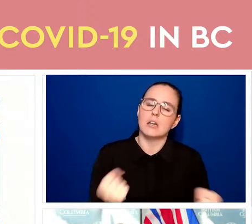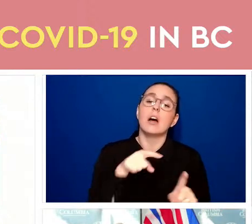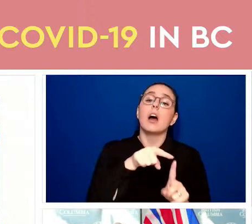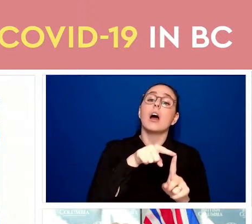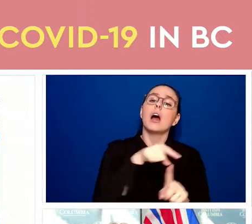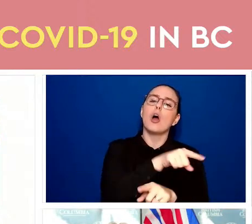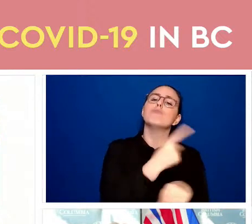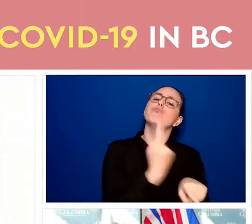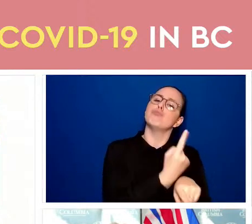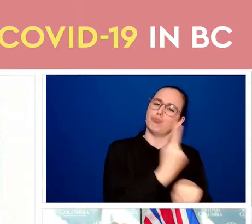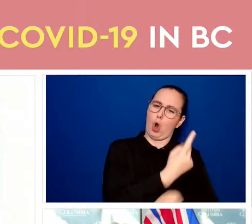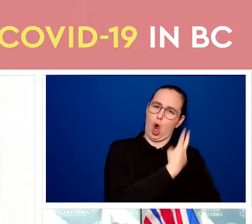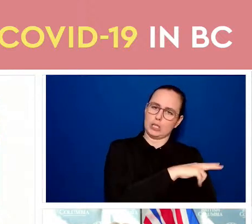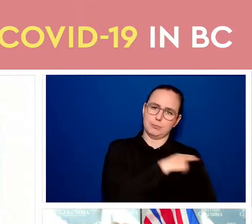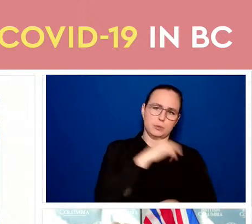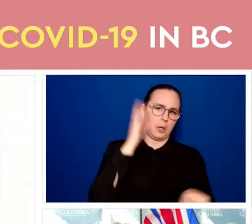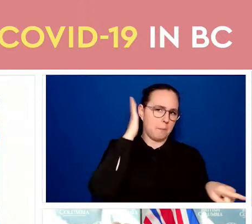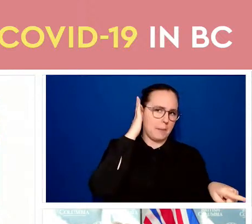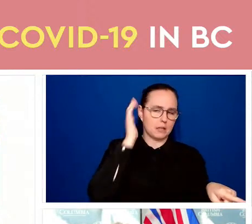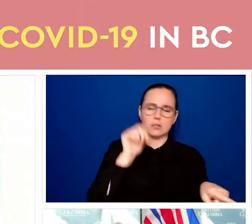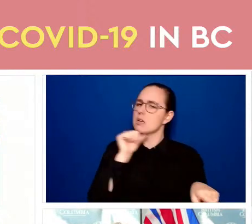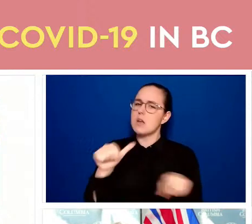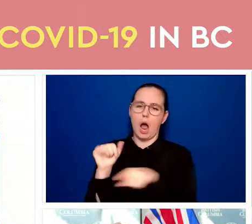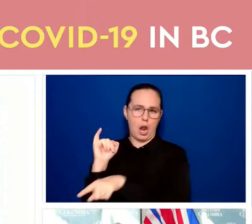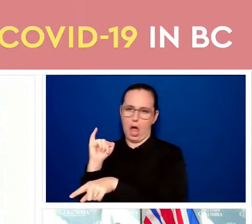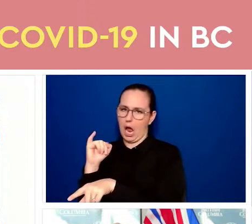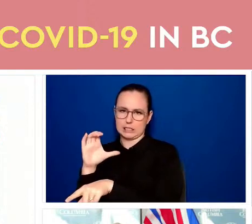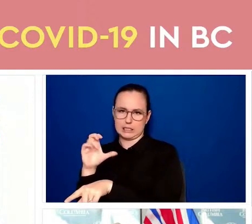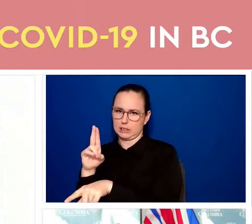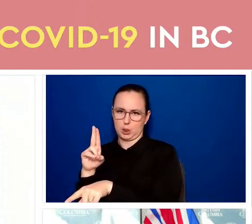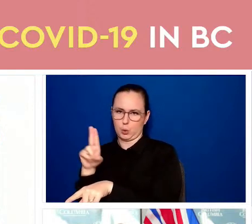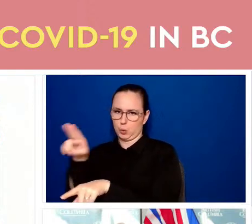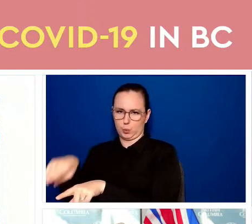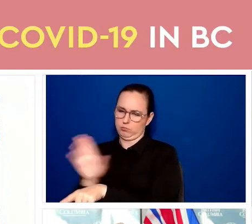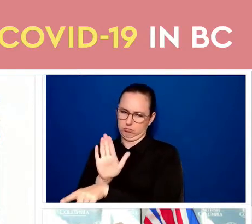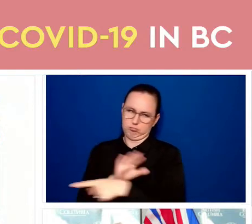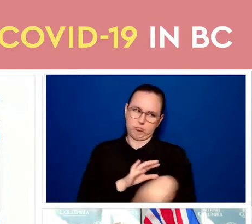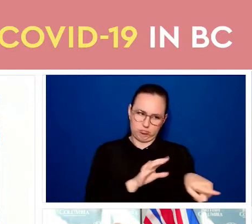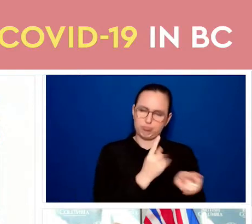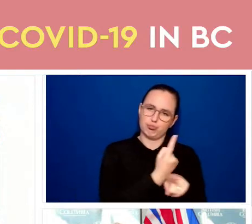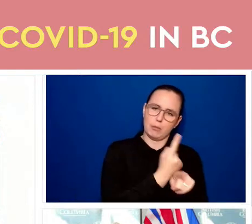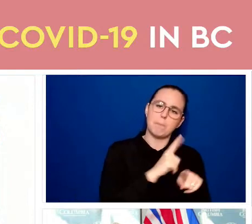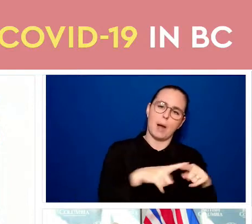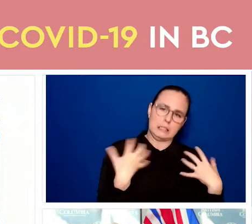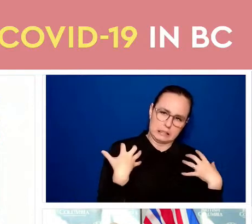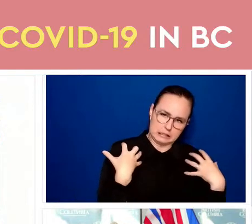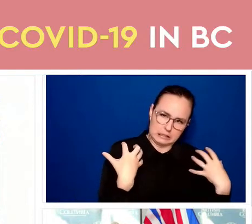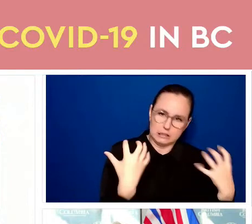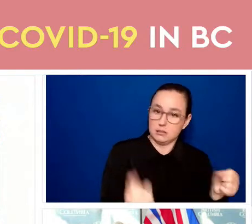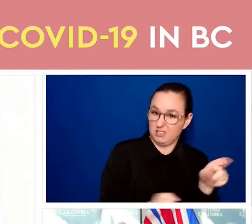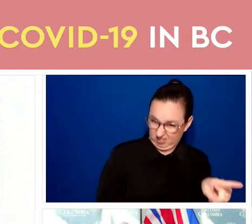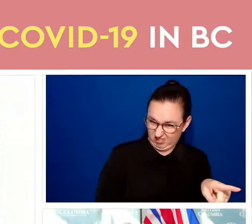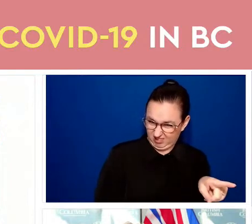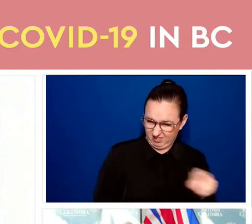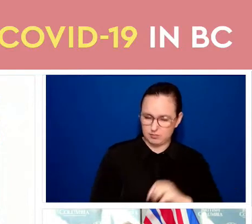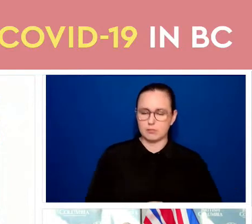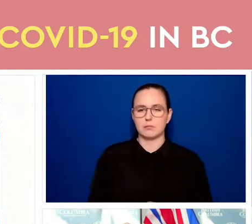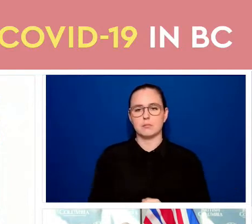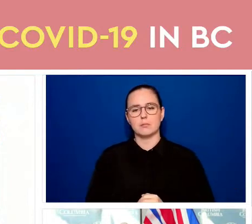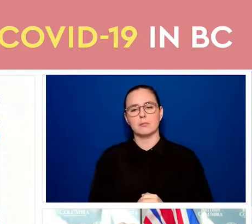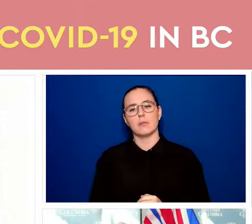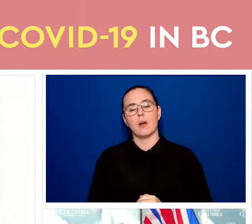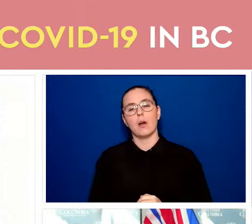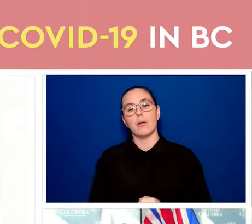going to be incorporating that metric into our weekly surveillance reports to give people an idea of the impact of this